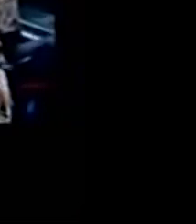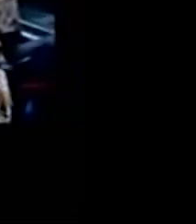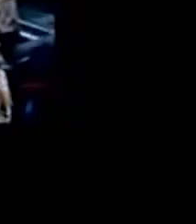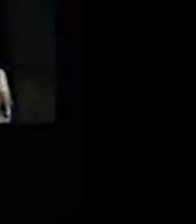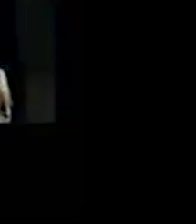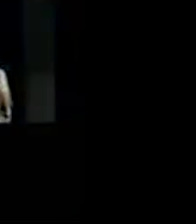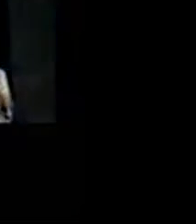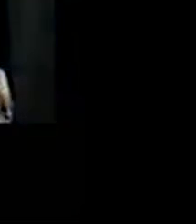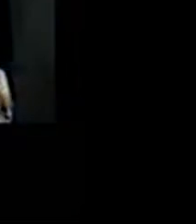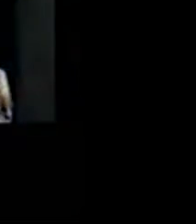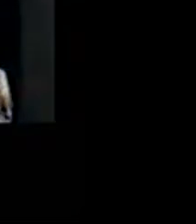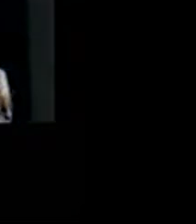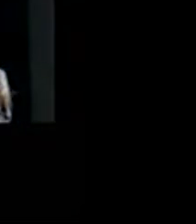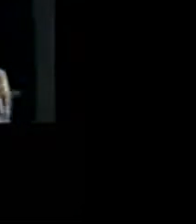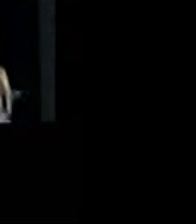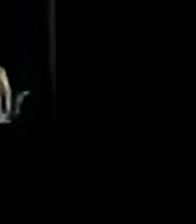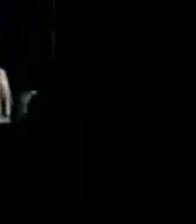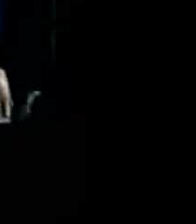foreign